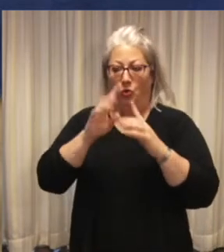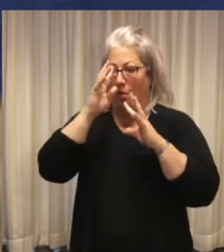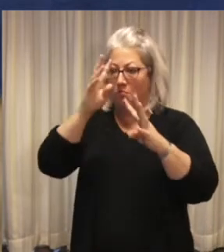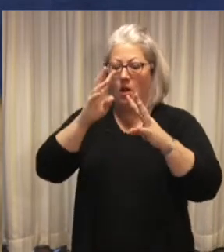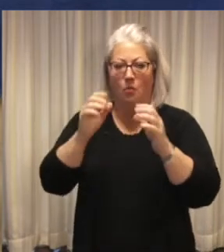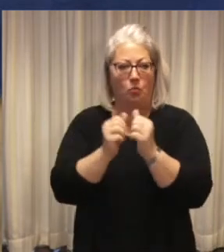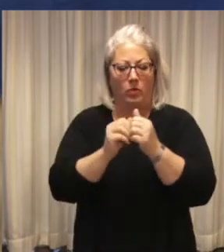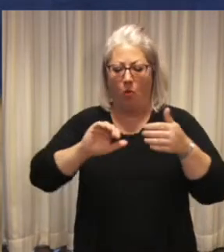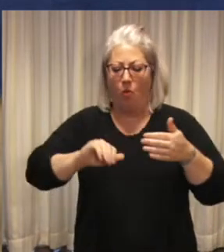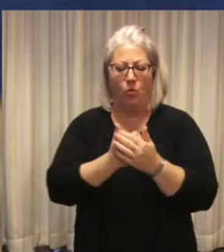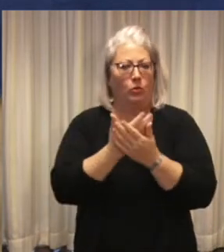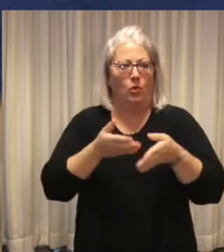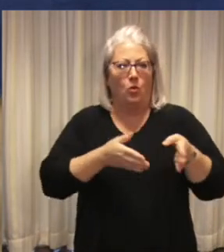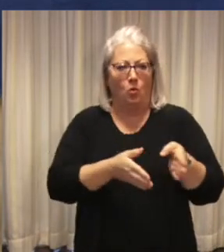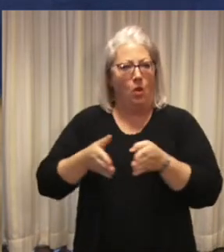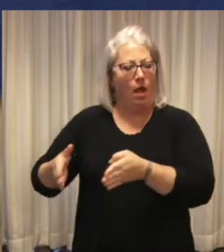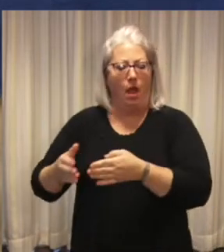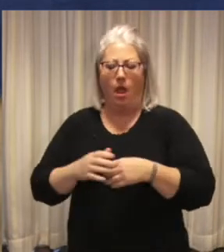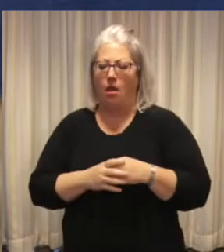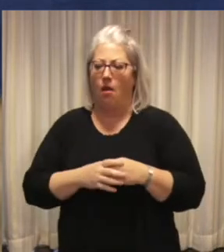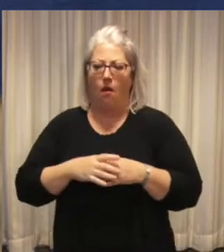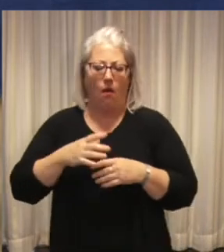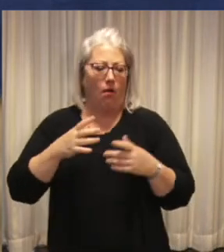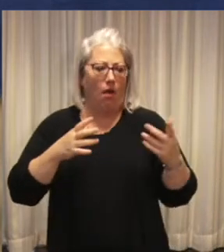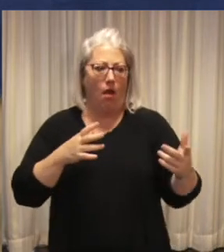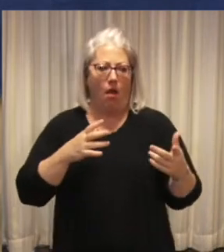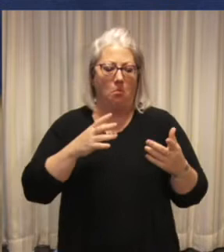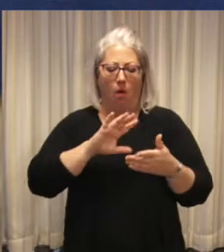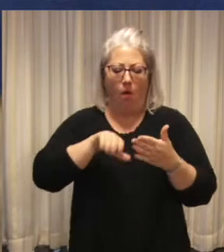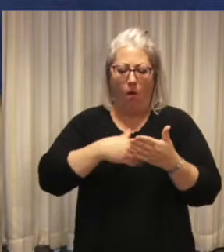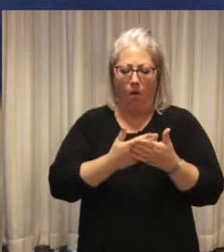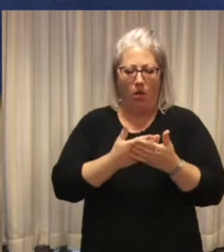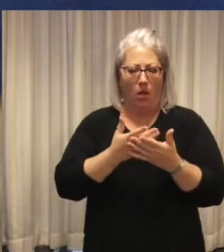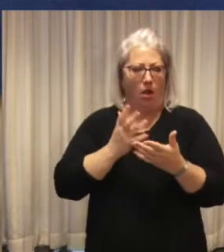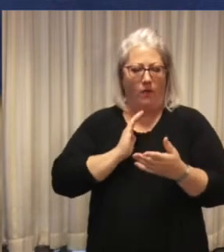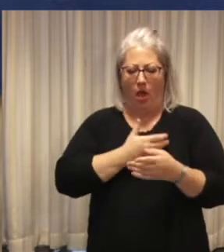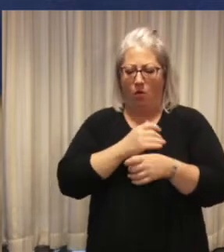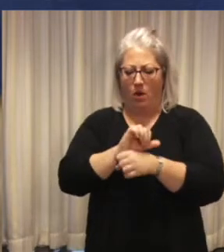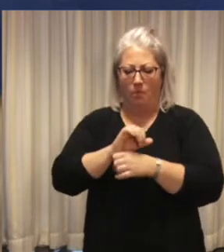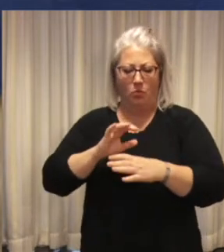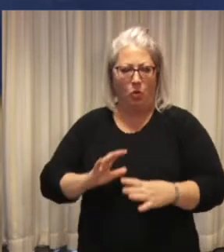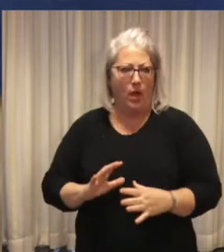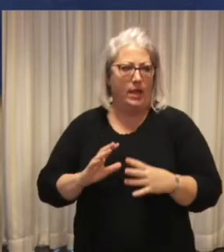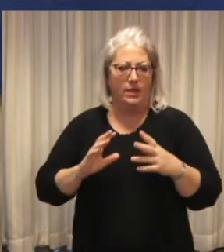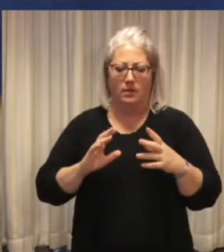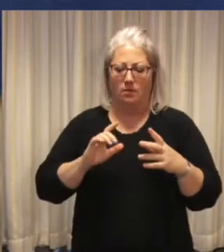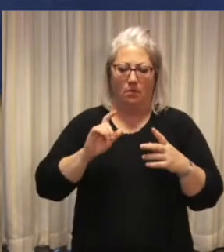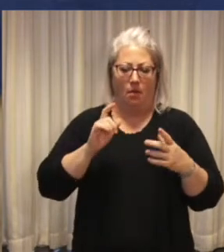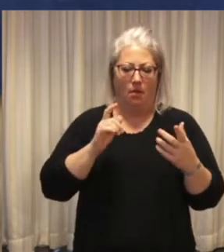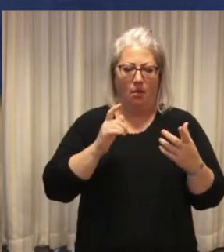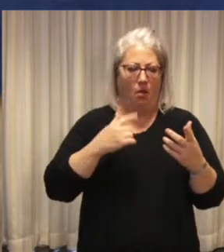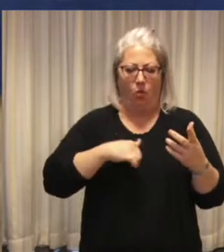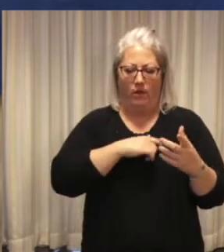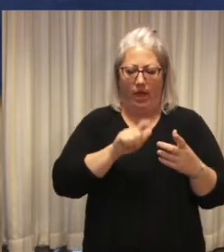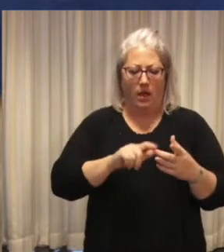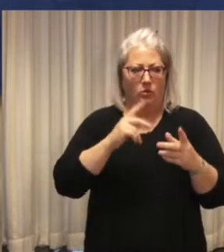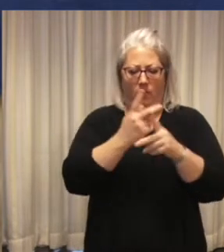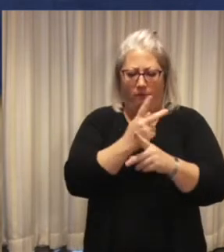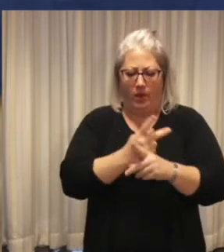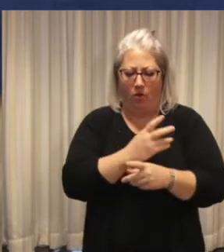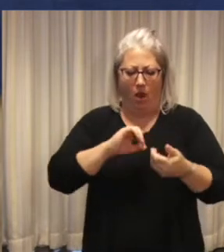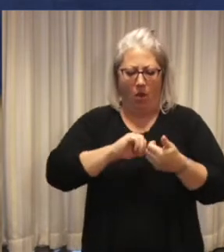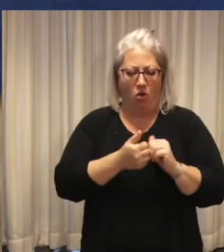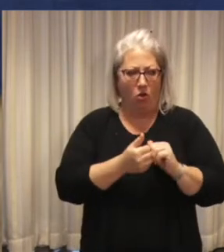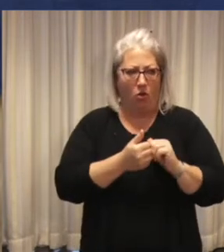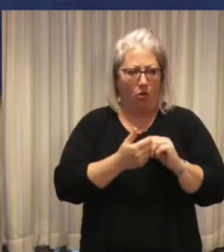Education, administration, food service, our custodial work, everything that we do, we've had to reinvent it, and do so